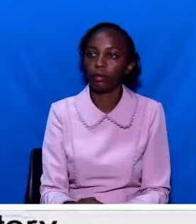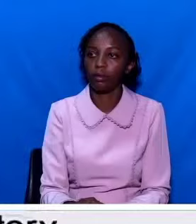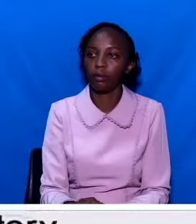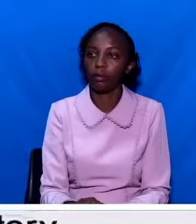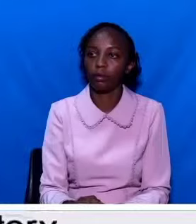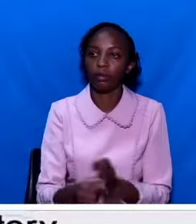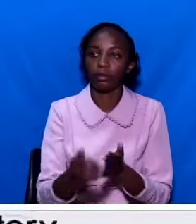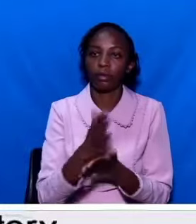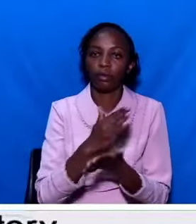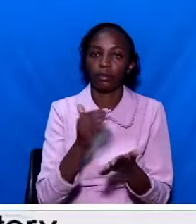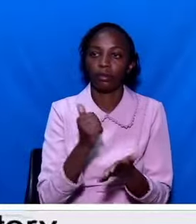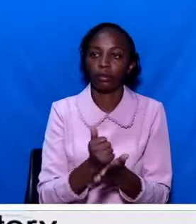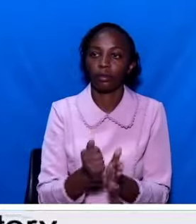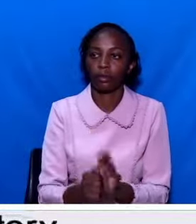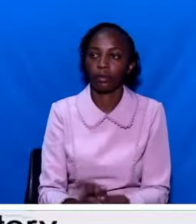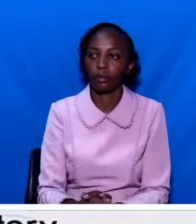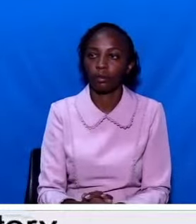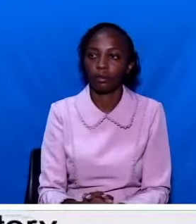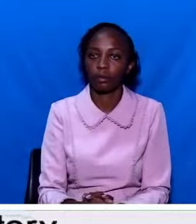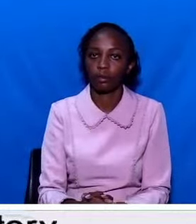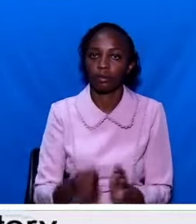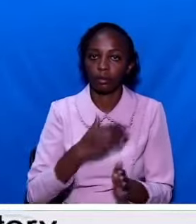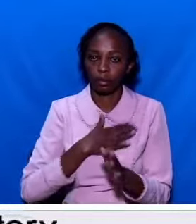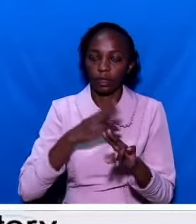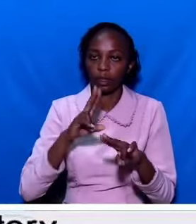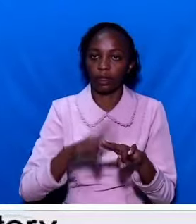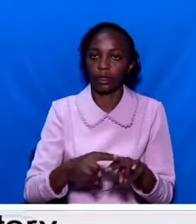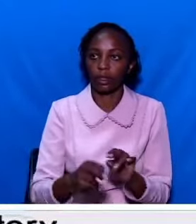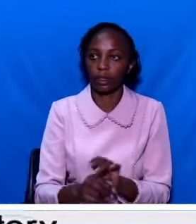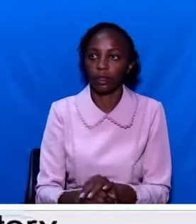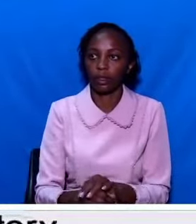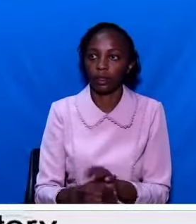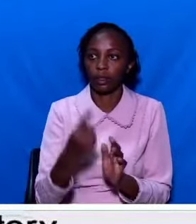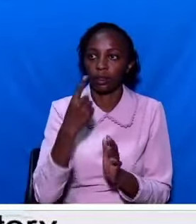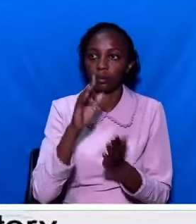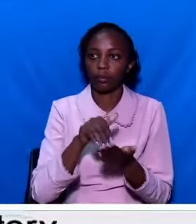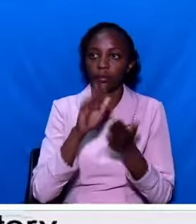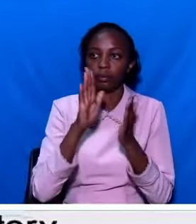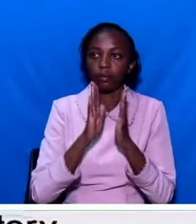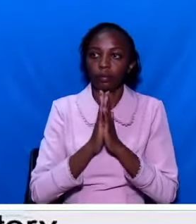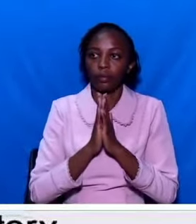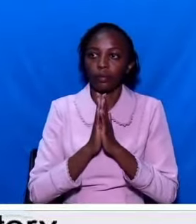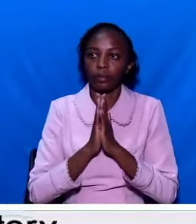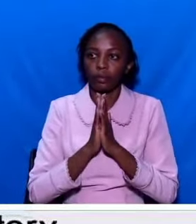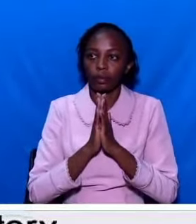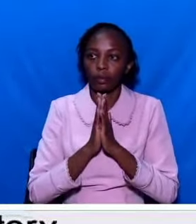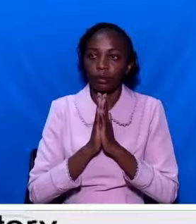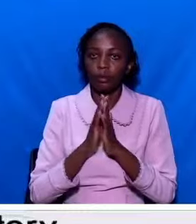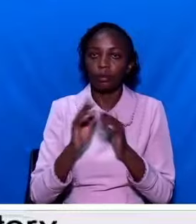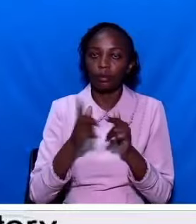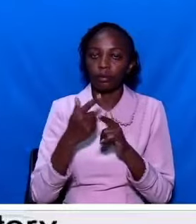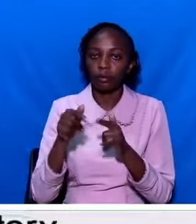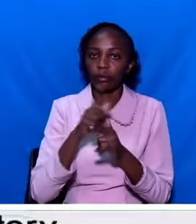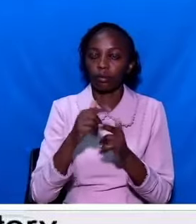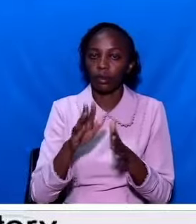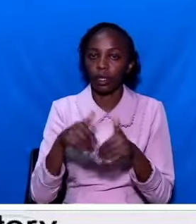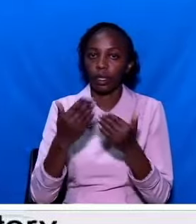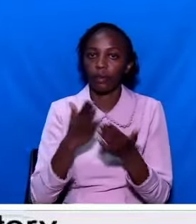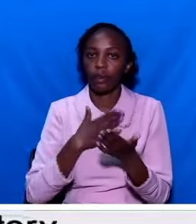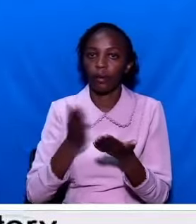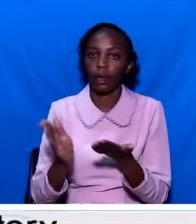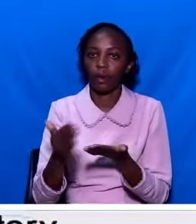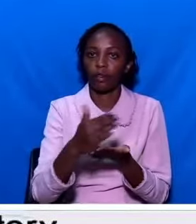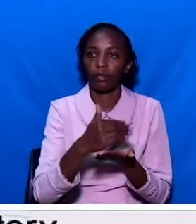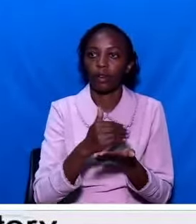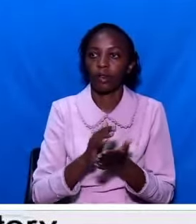Amen. Just let us sit down. Just one more prayer and then we give our offerings. You feel